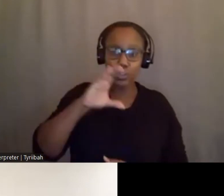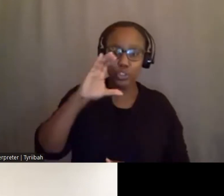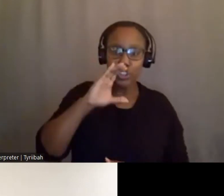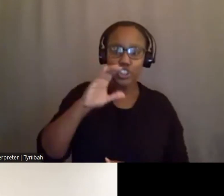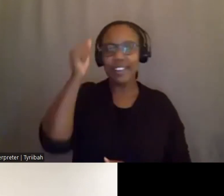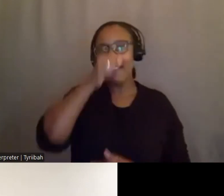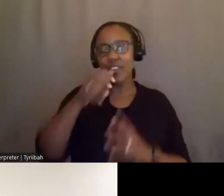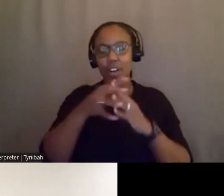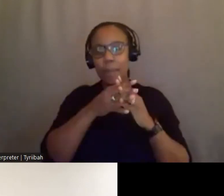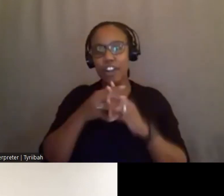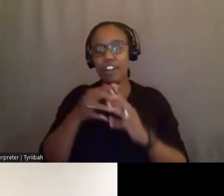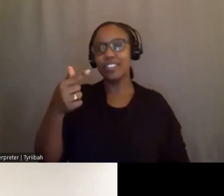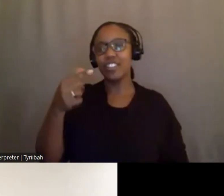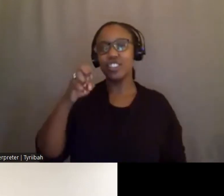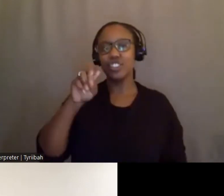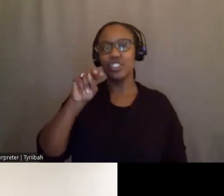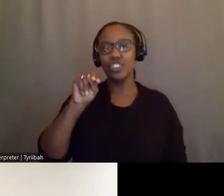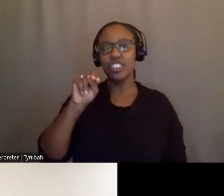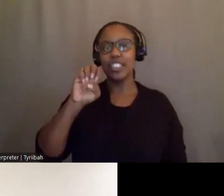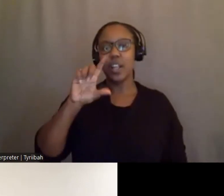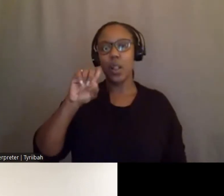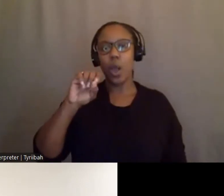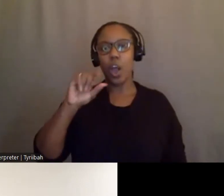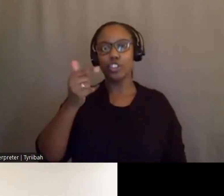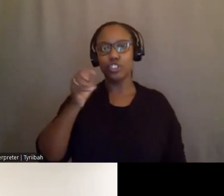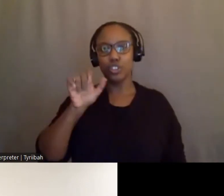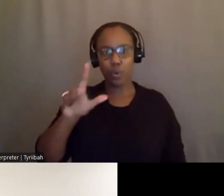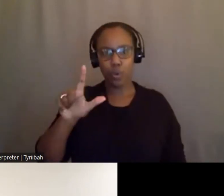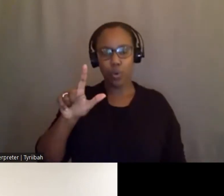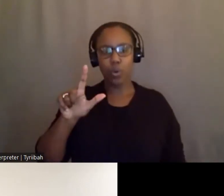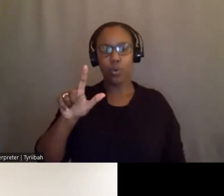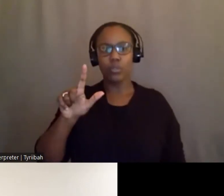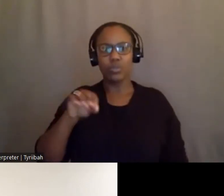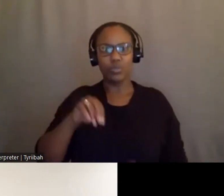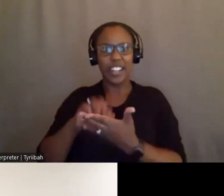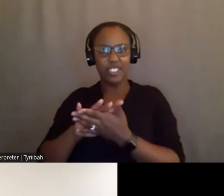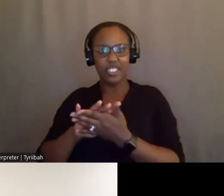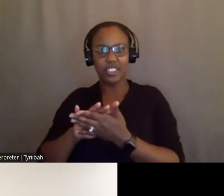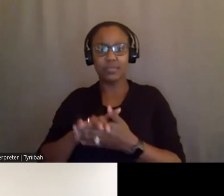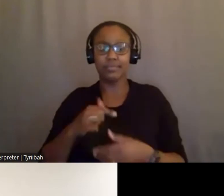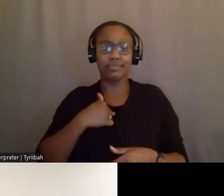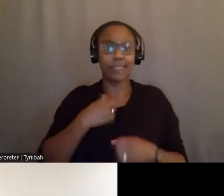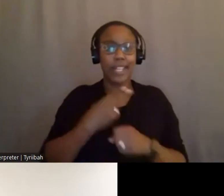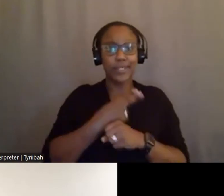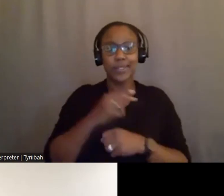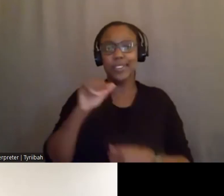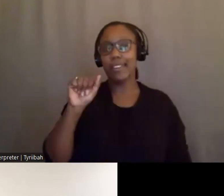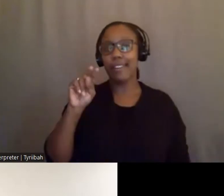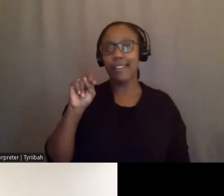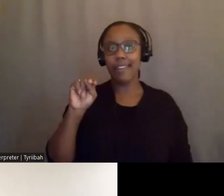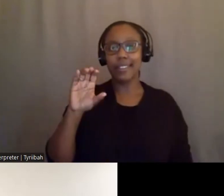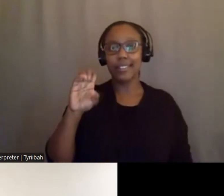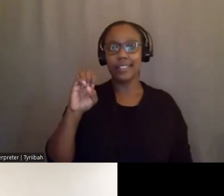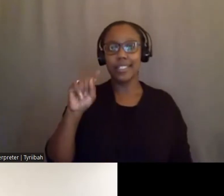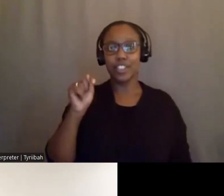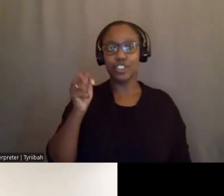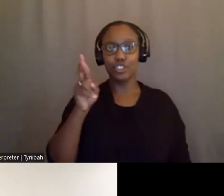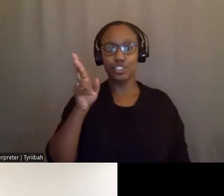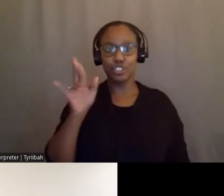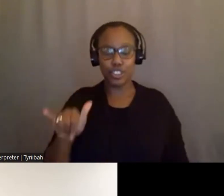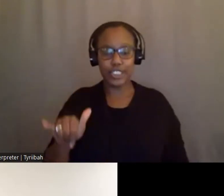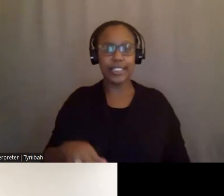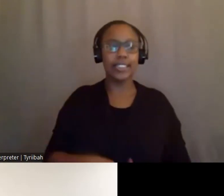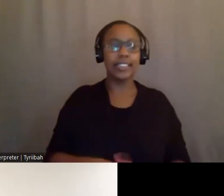records. But yes, for me, I used Ancestry. I used other archives where people can go in Oklahoma. The